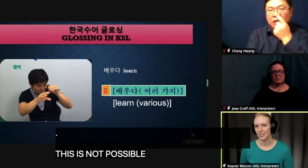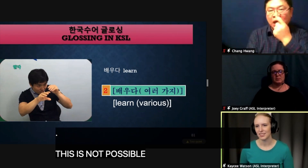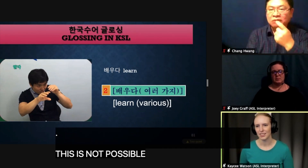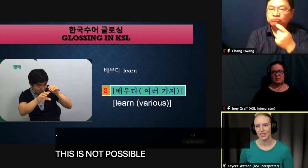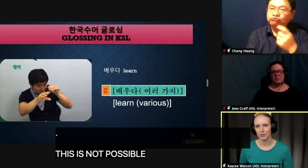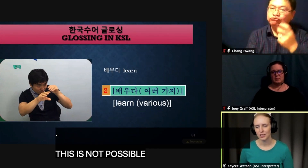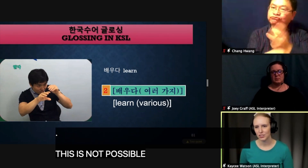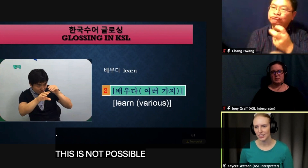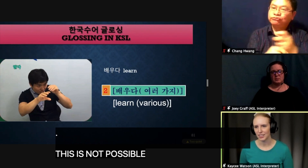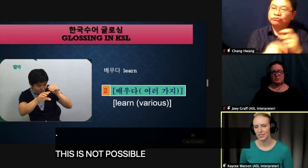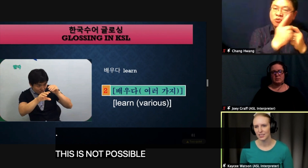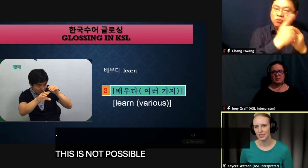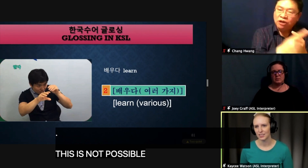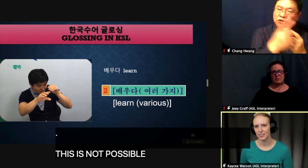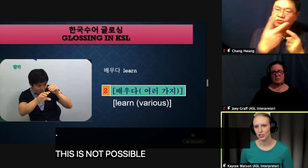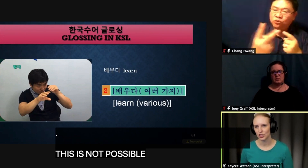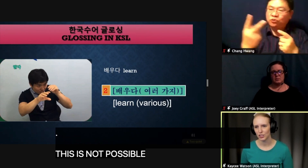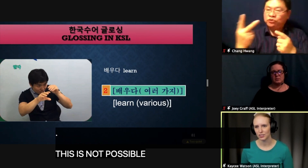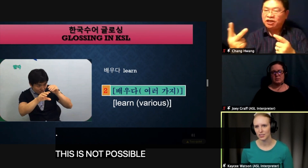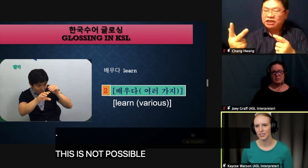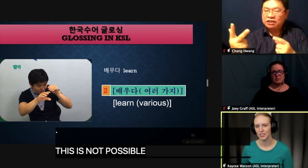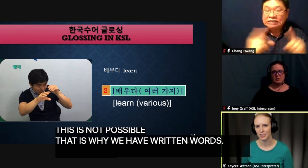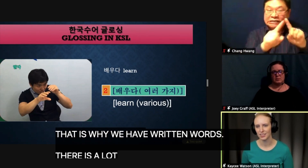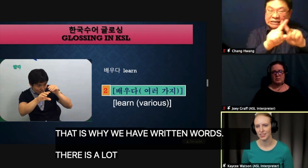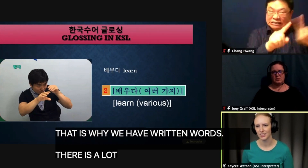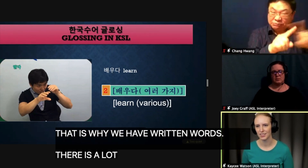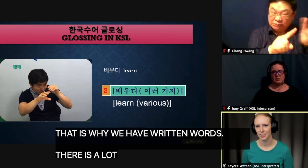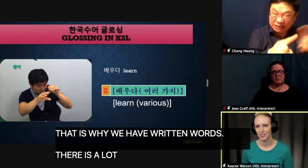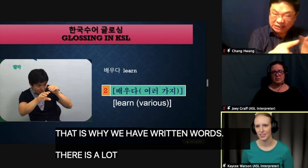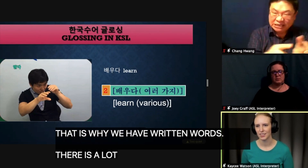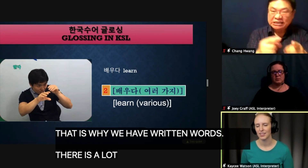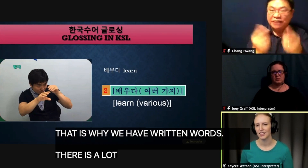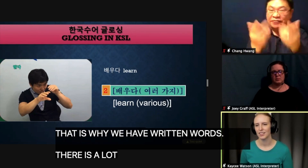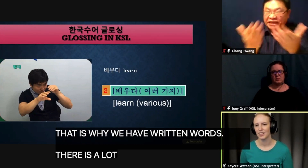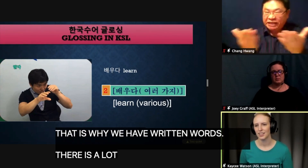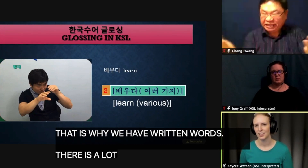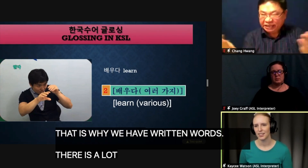You know, and there is a lot of history that shows